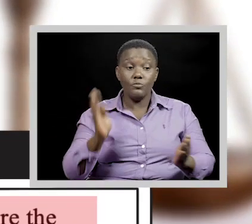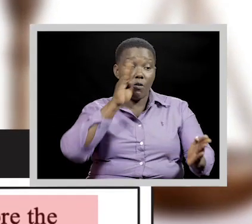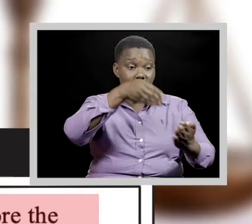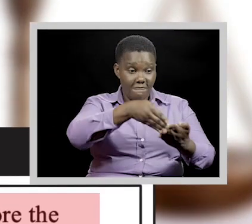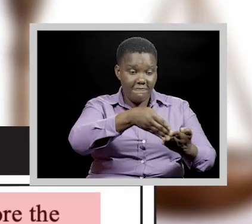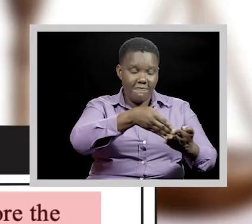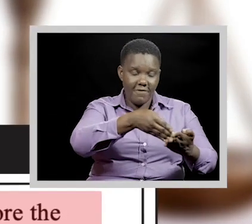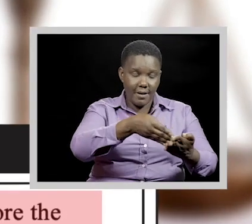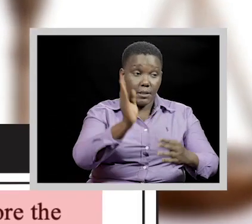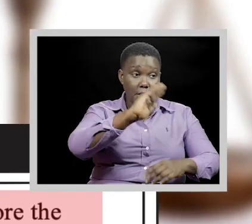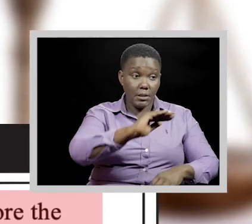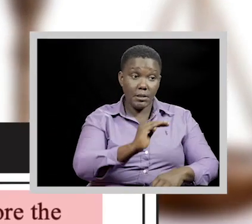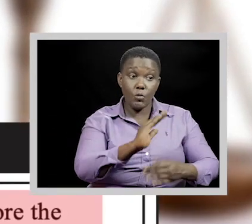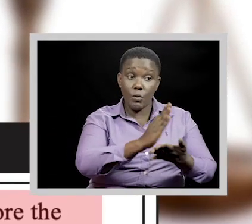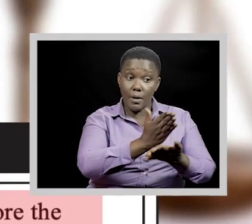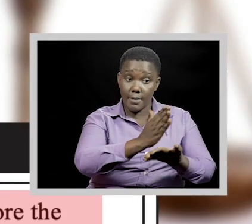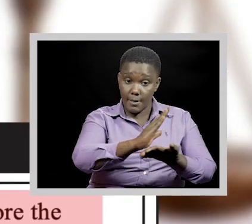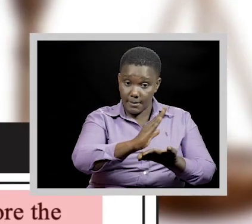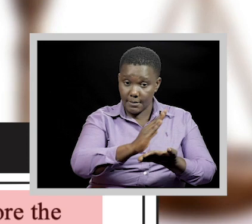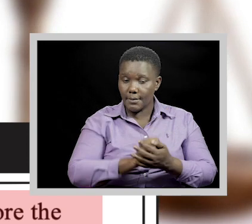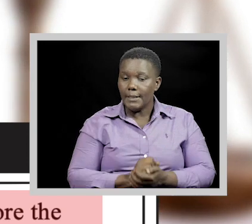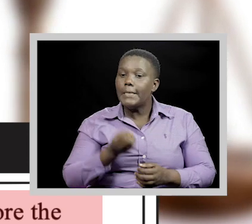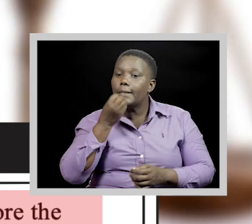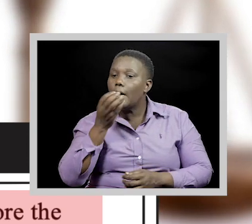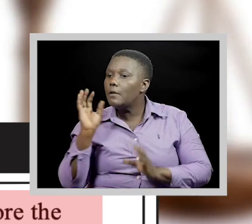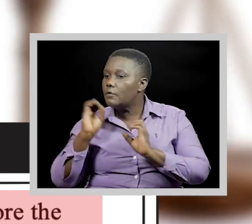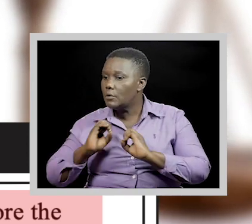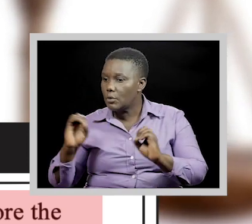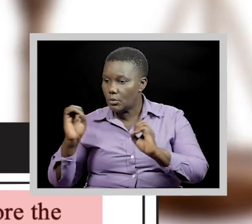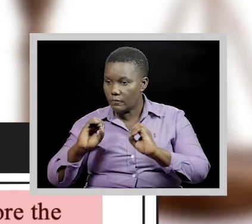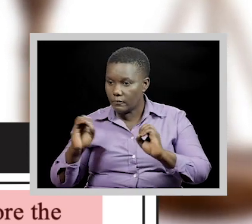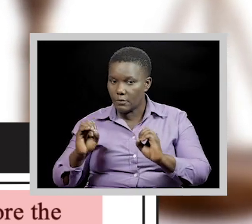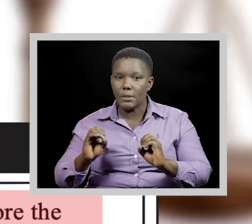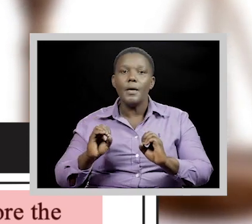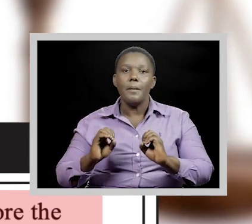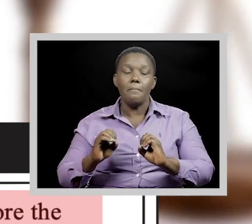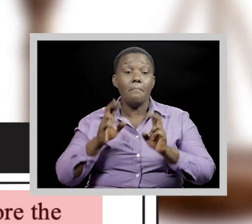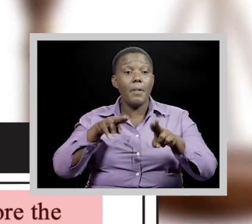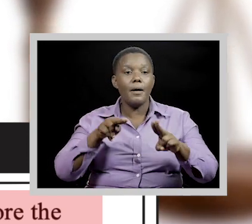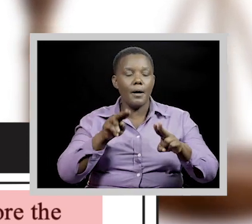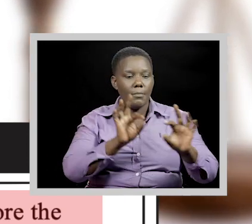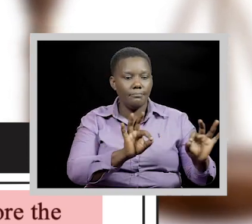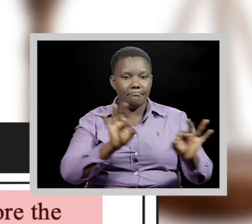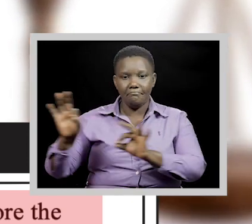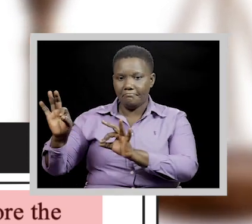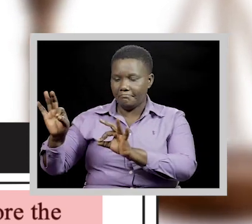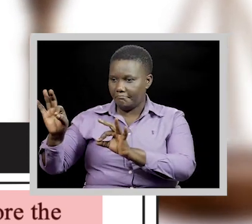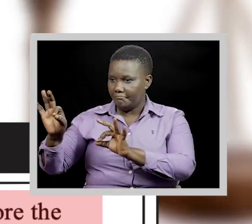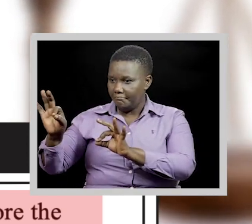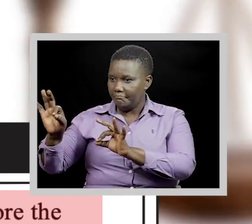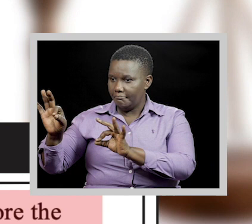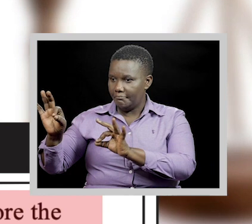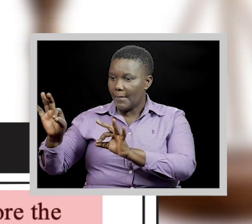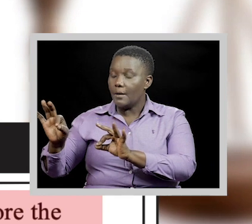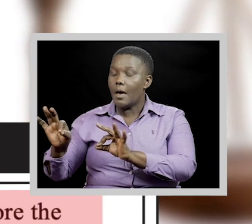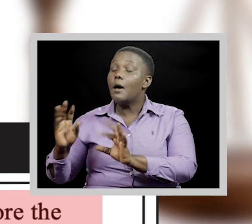date fixed for hearing and has not informed the court of his inability to attend, the court shall fix another